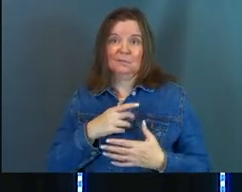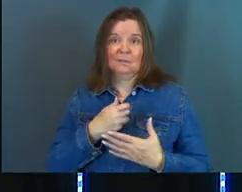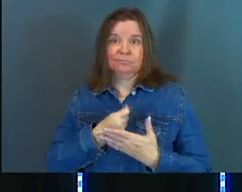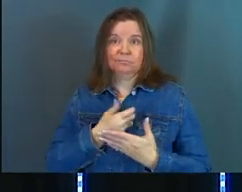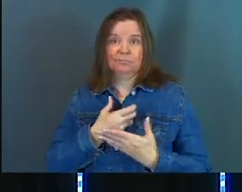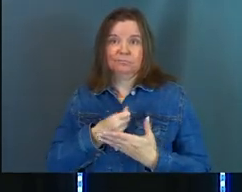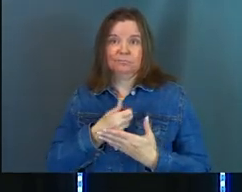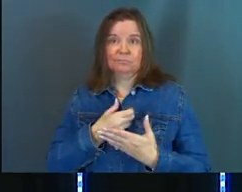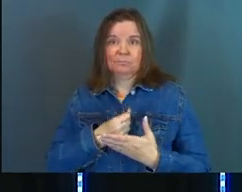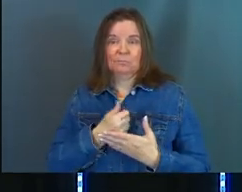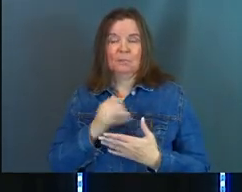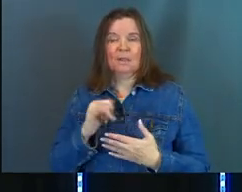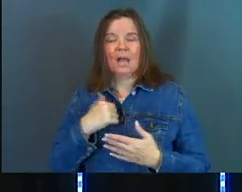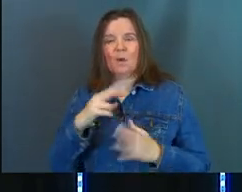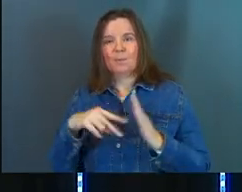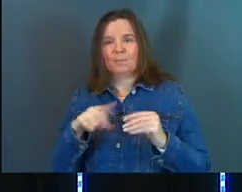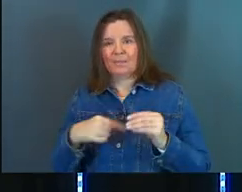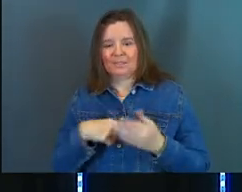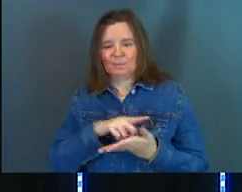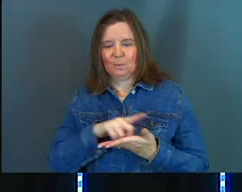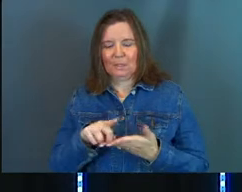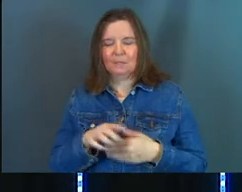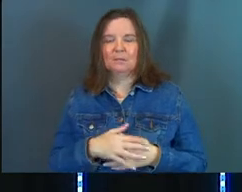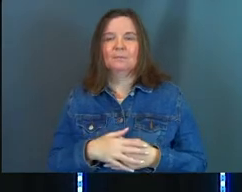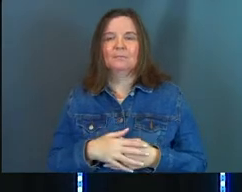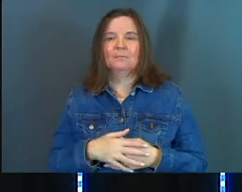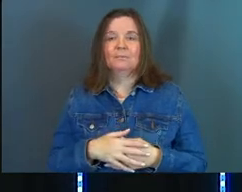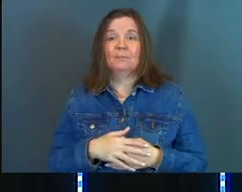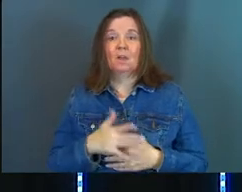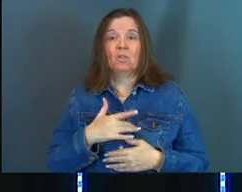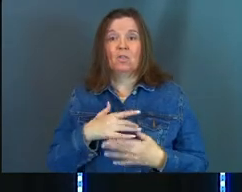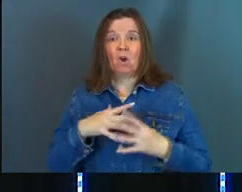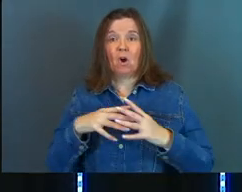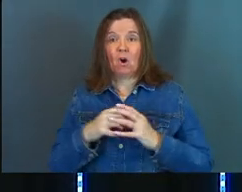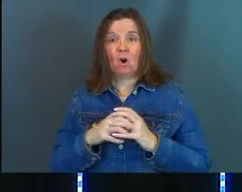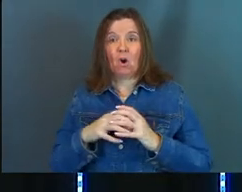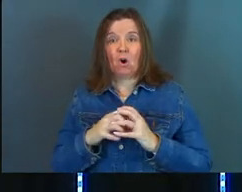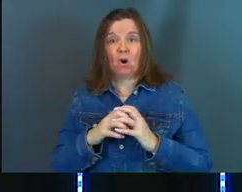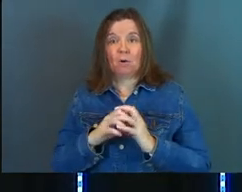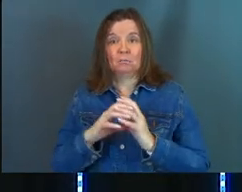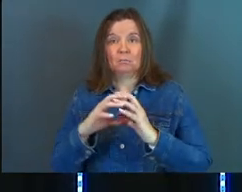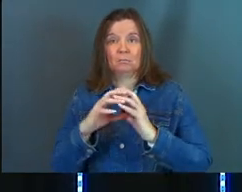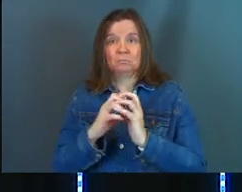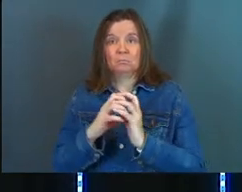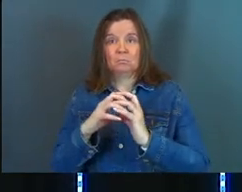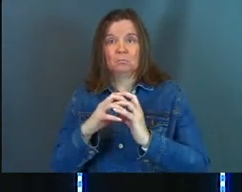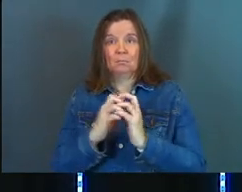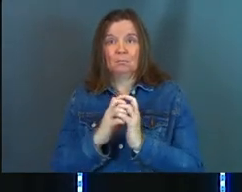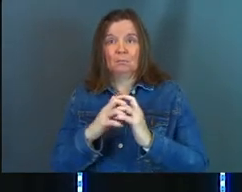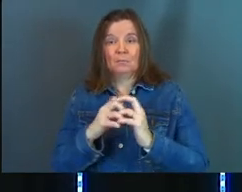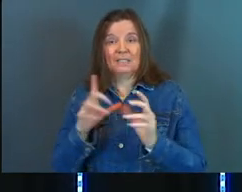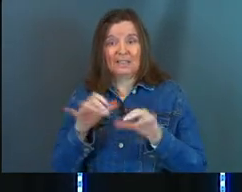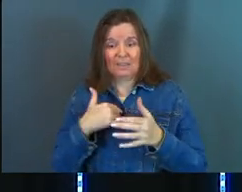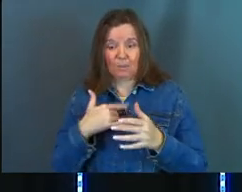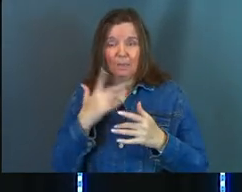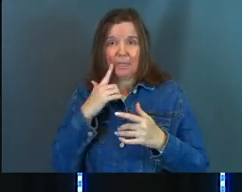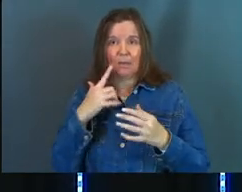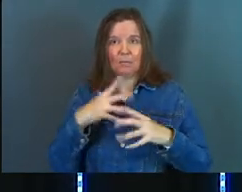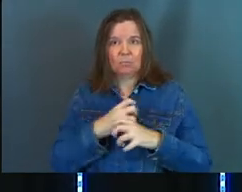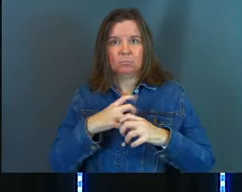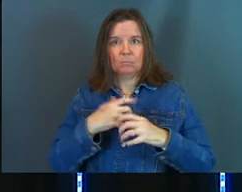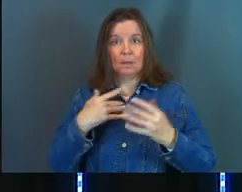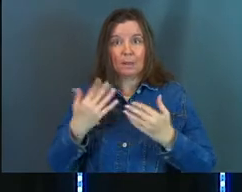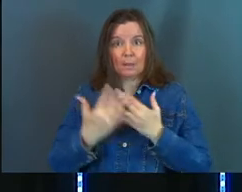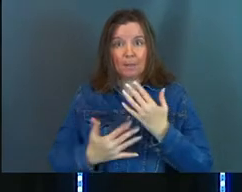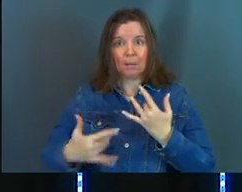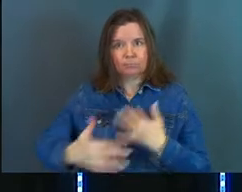Like, I was reading about this week. The heart, it does this thing. We think, oh, it pumps blood around.